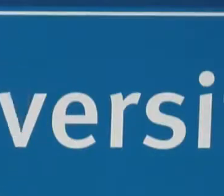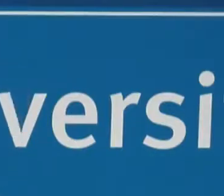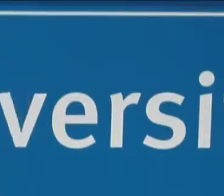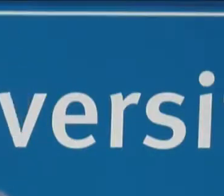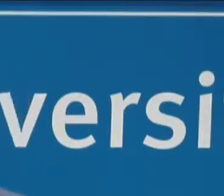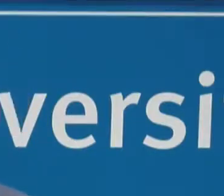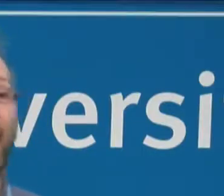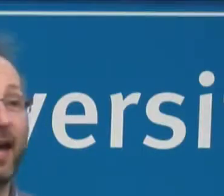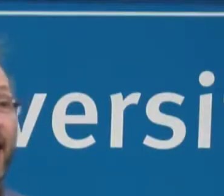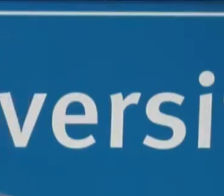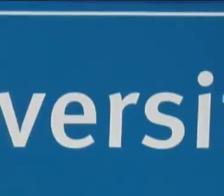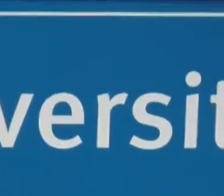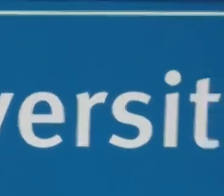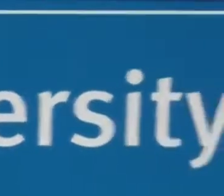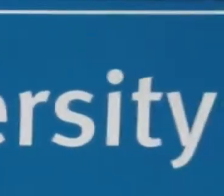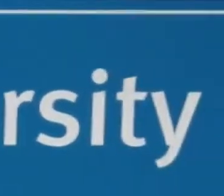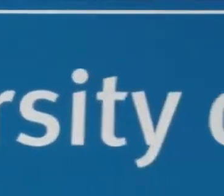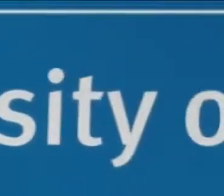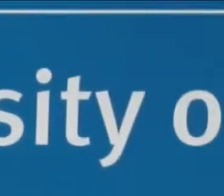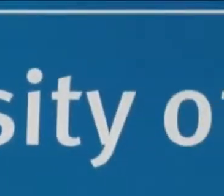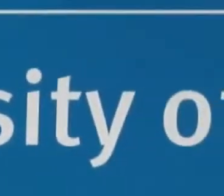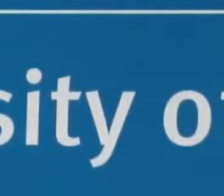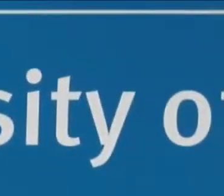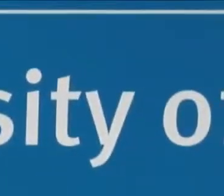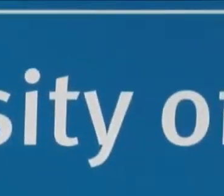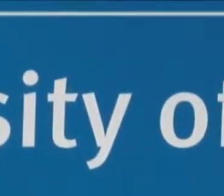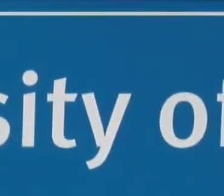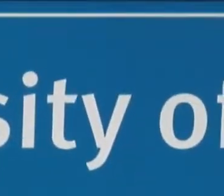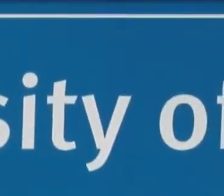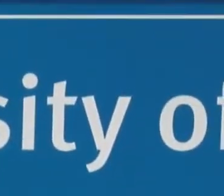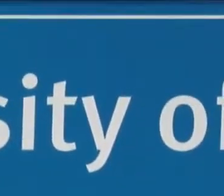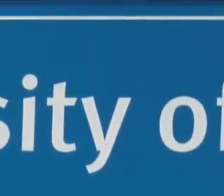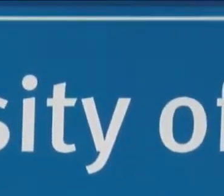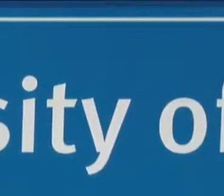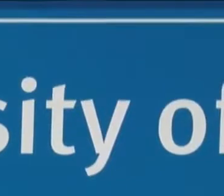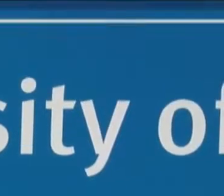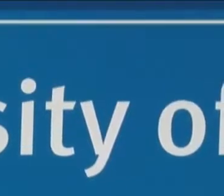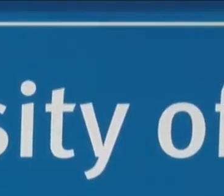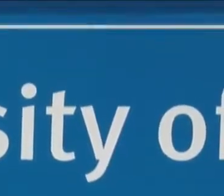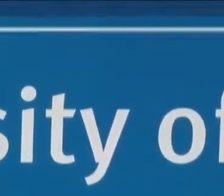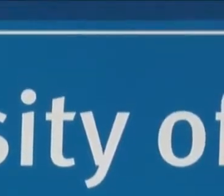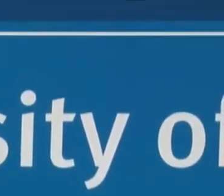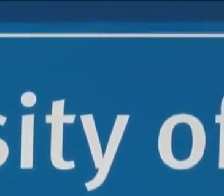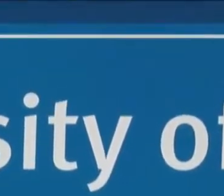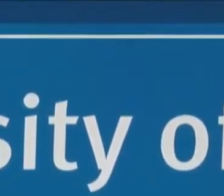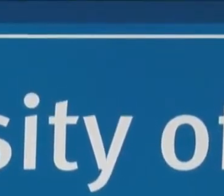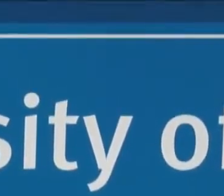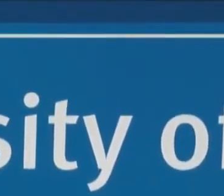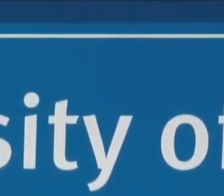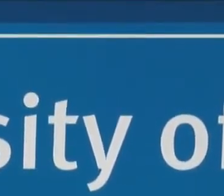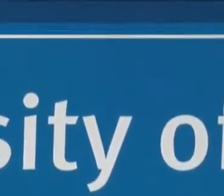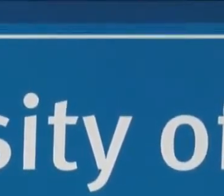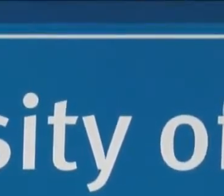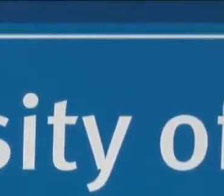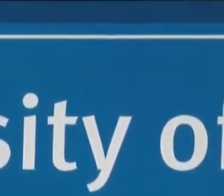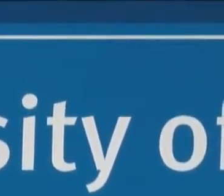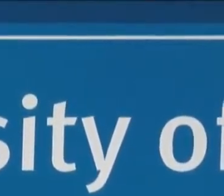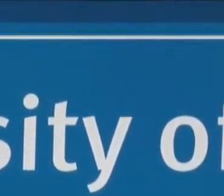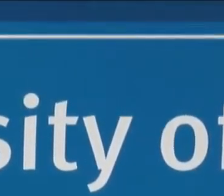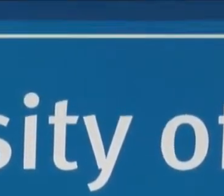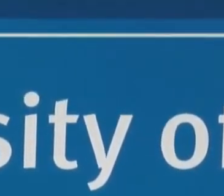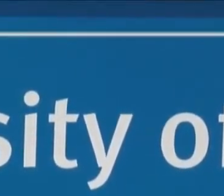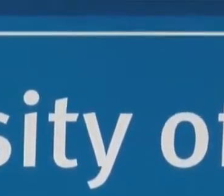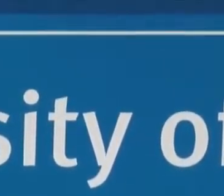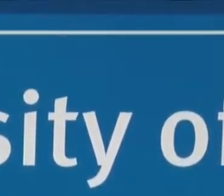talk technical. I am not going to talk about digital transformation in any shape, manner, or form, because the important thing to